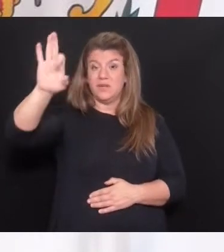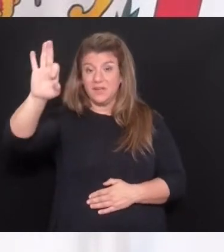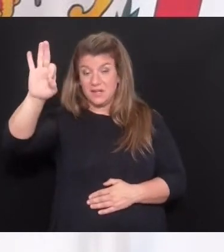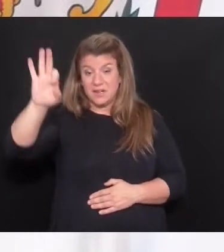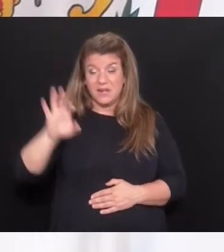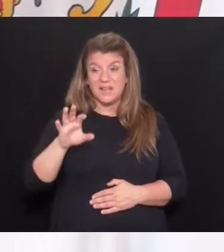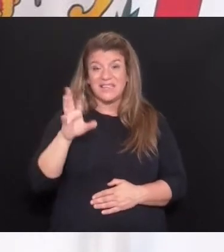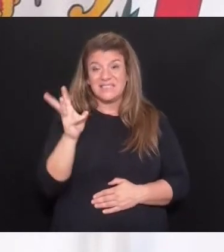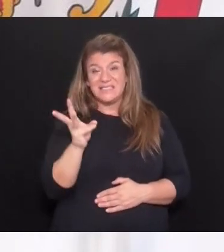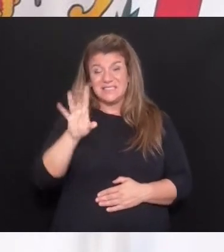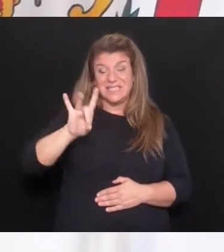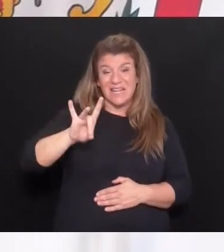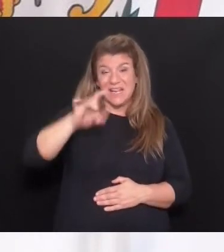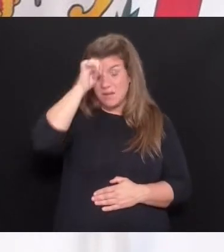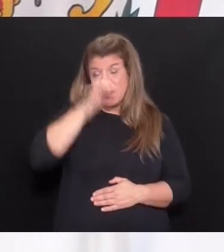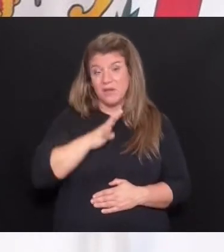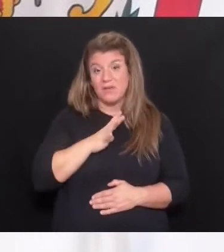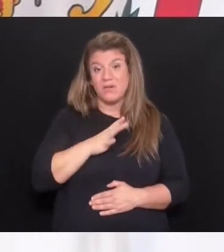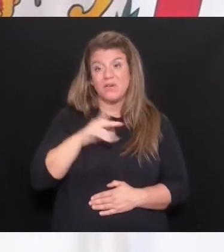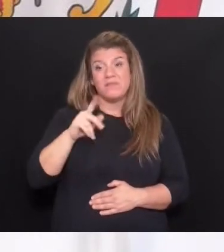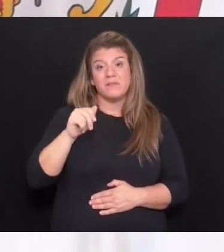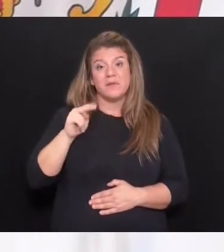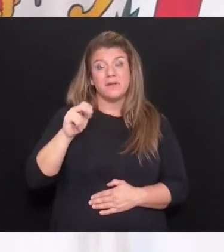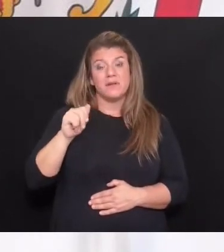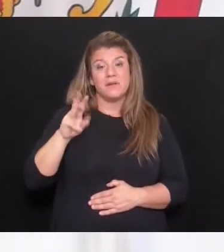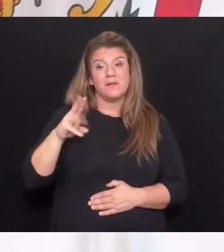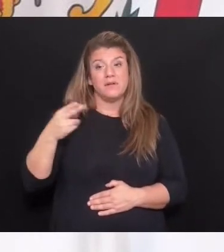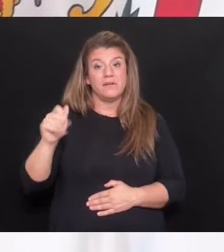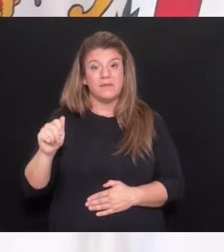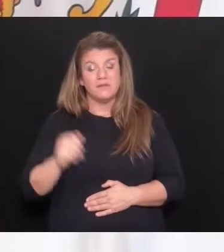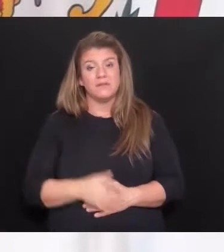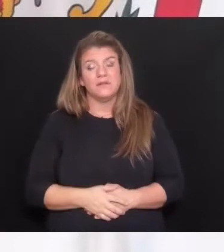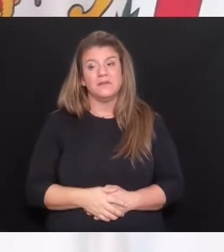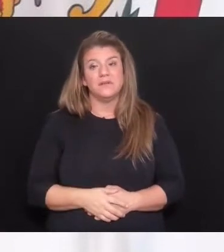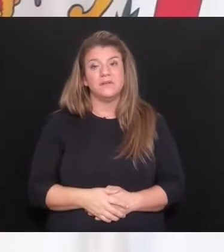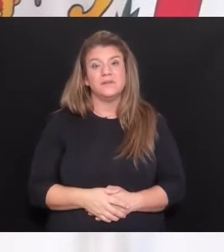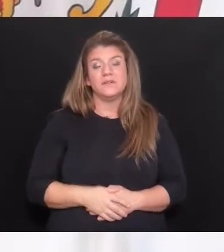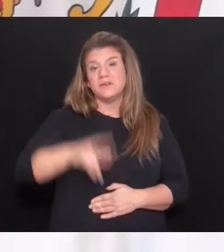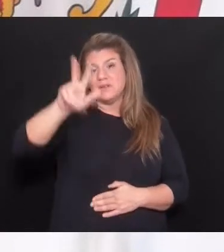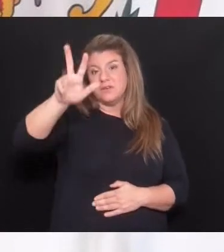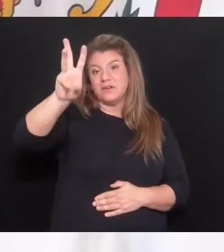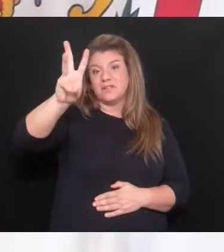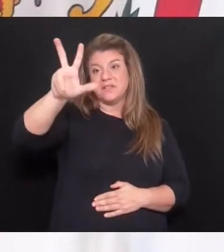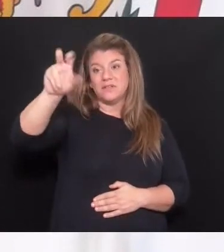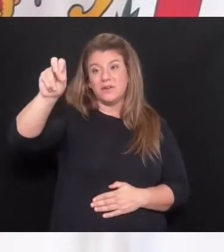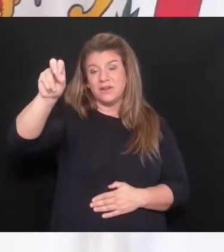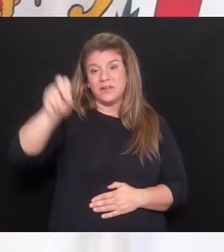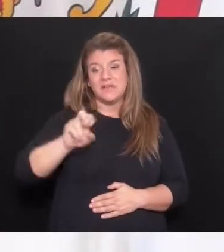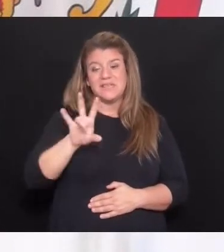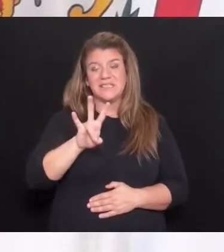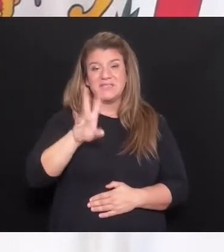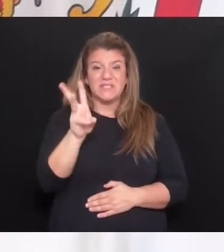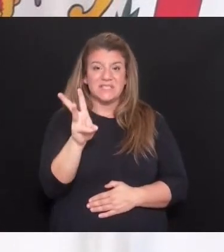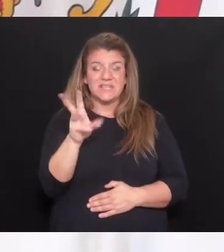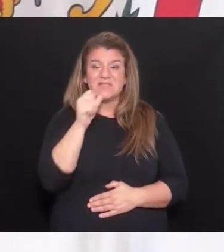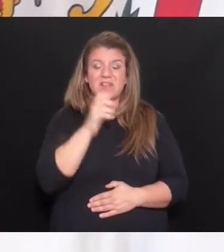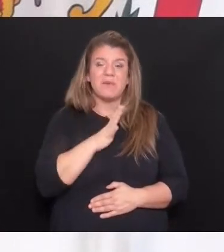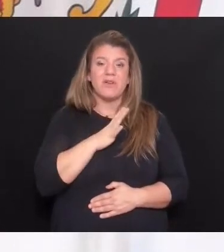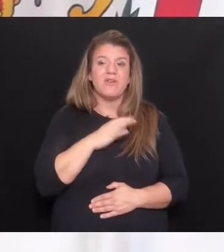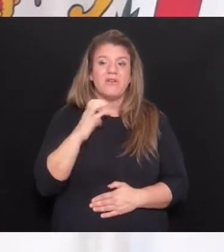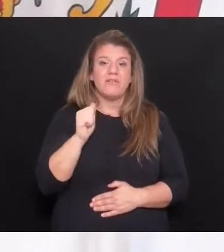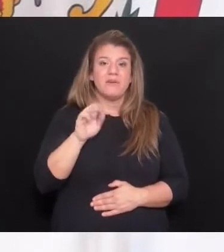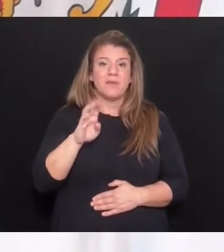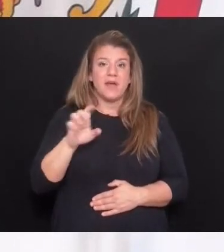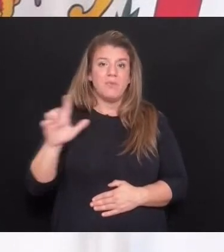is a 68-year-old male from Kanawha County. The 3,630th death is a 76-year-old female from